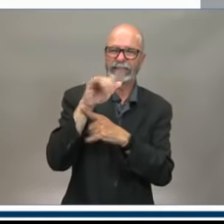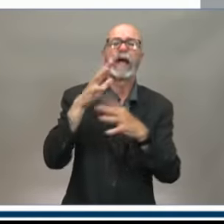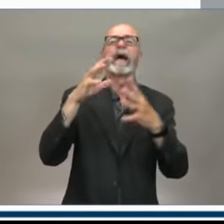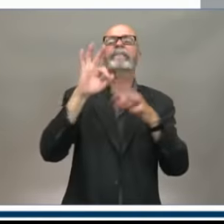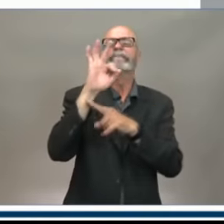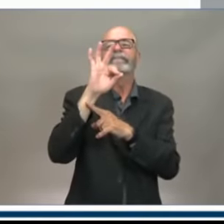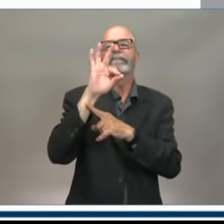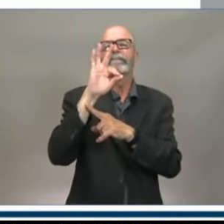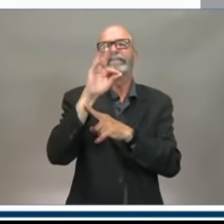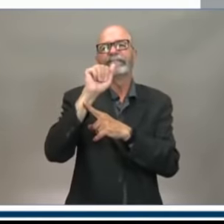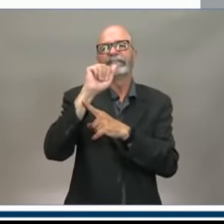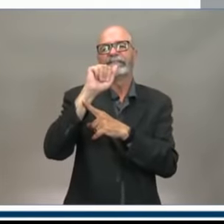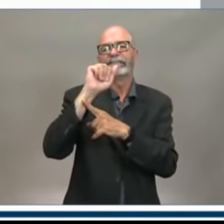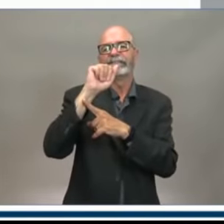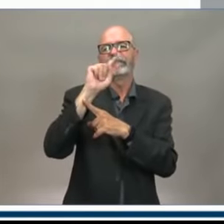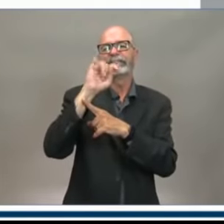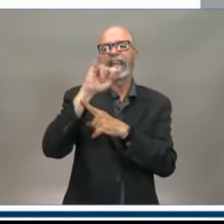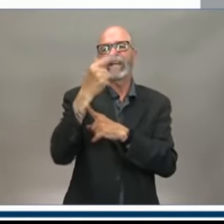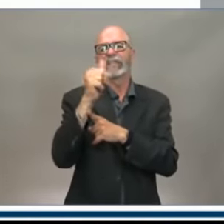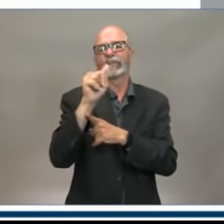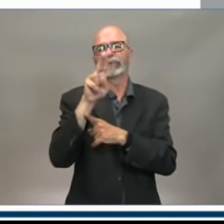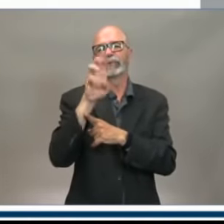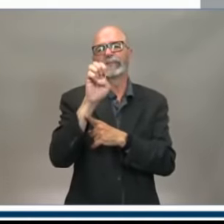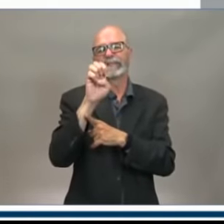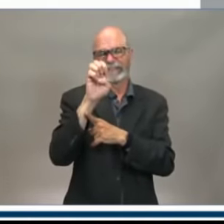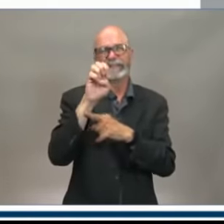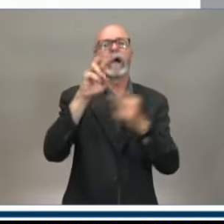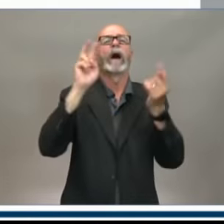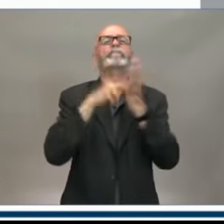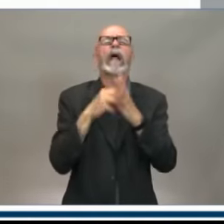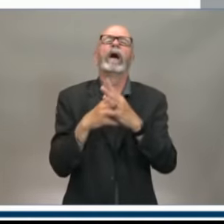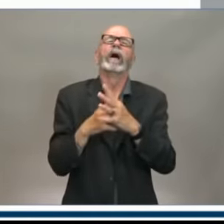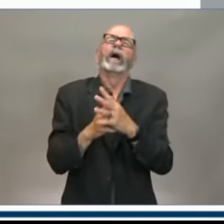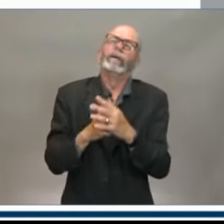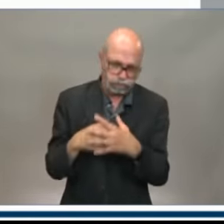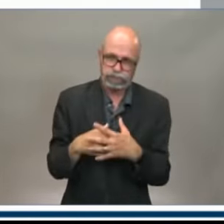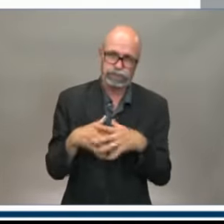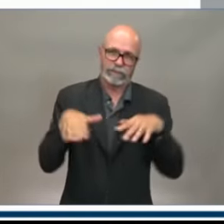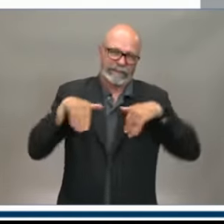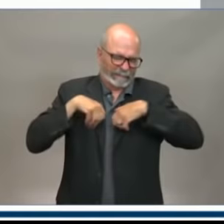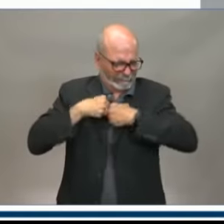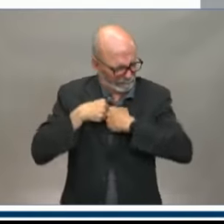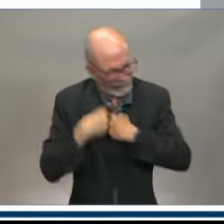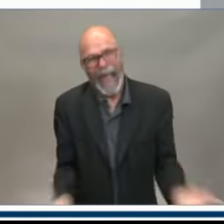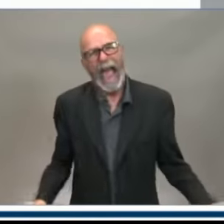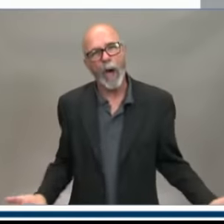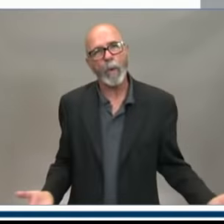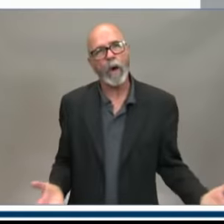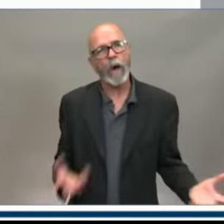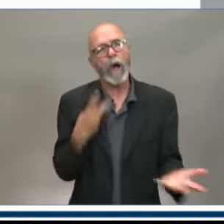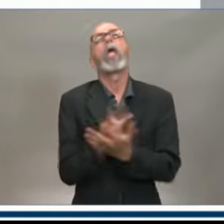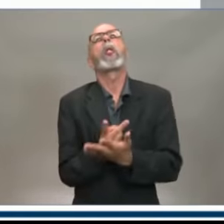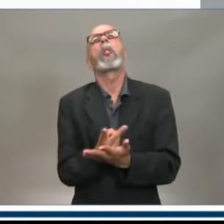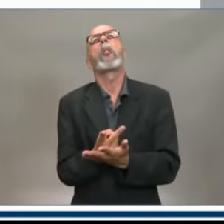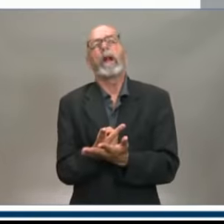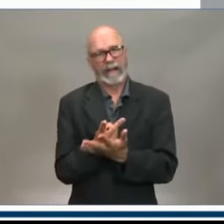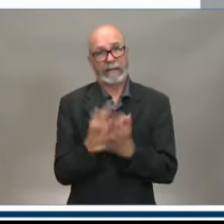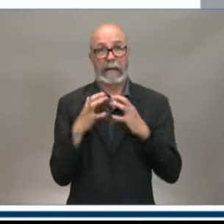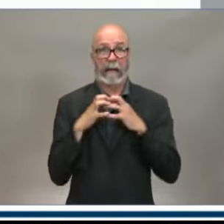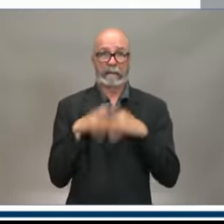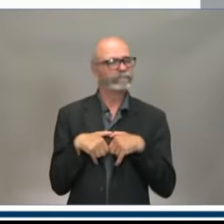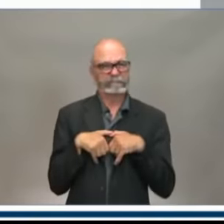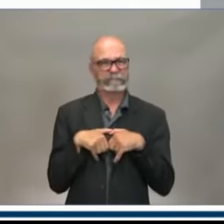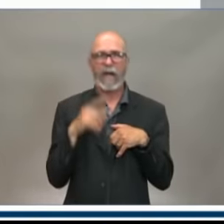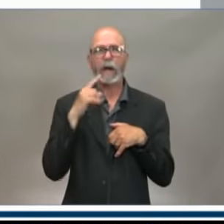phone in because they're tired. And you know what? That's okay. We have good capacity in our system to deal with that.